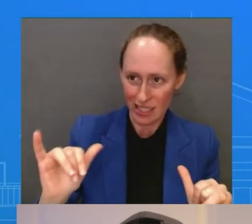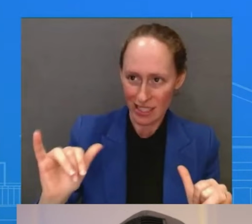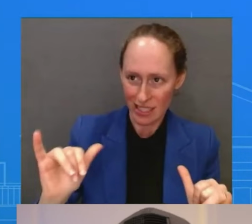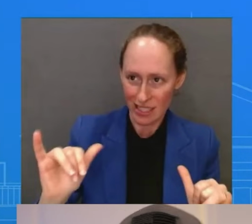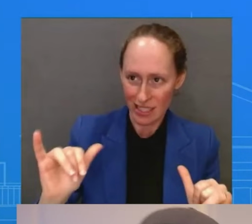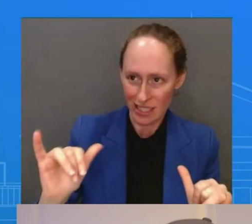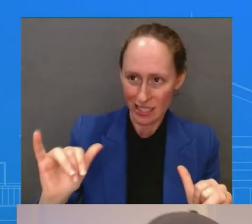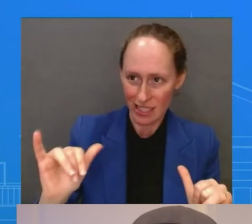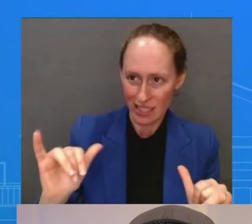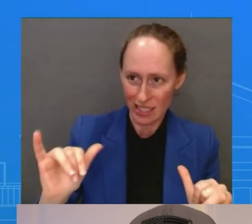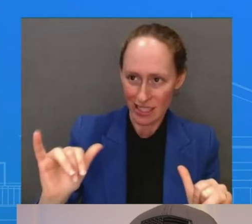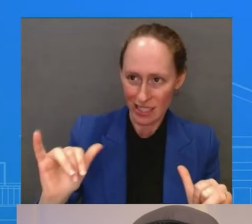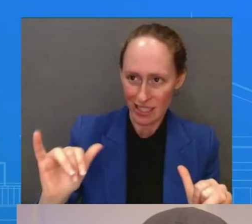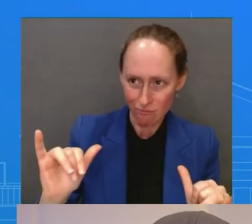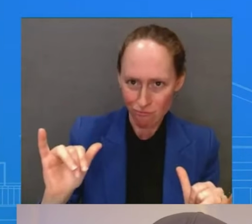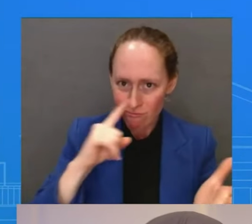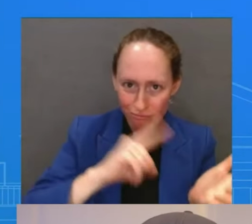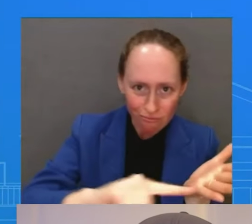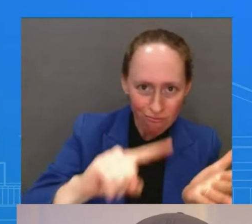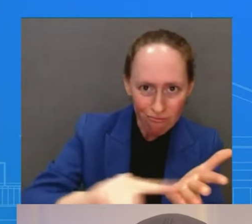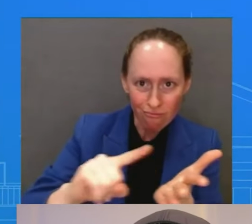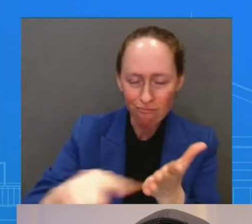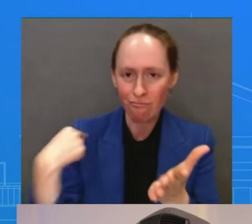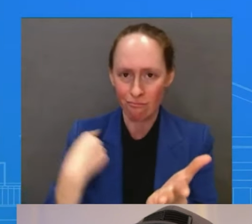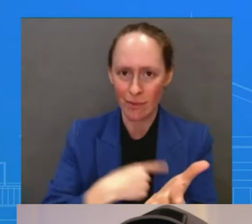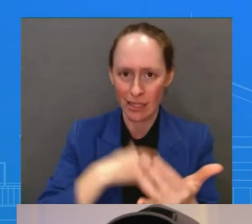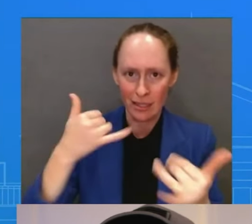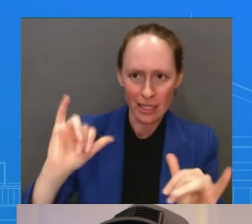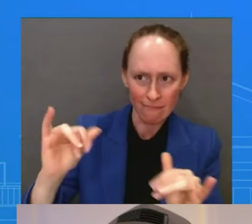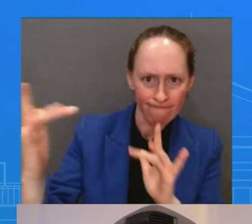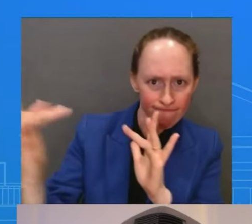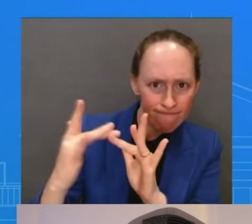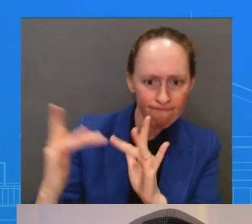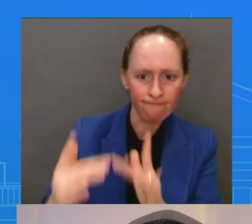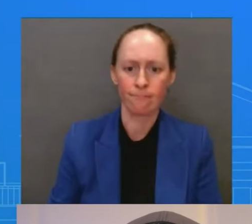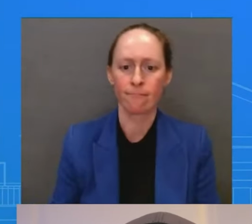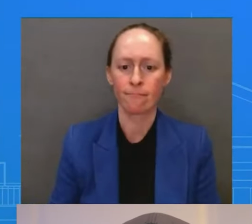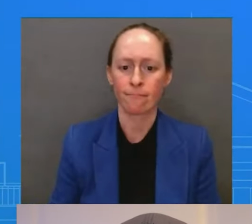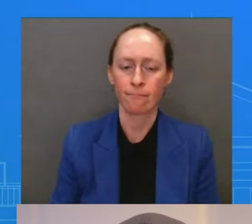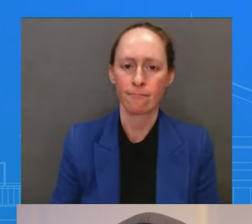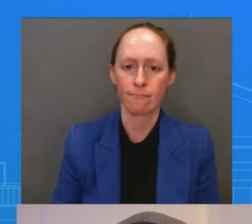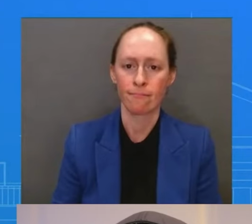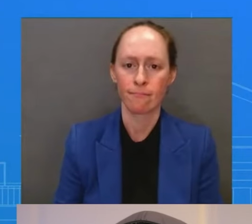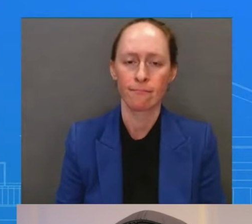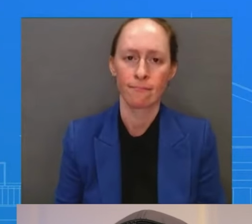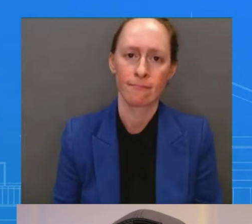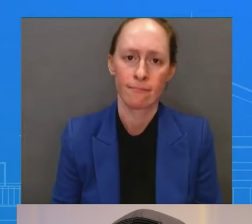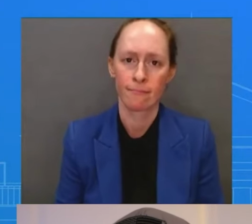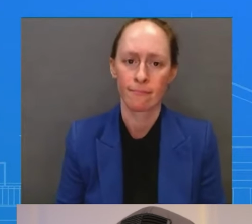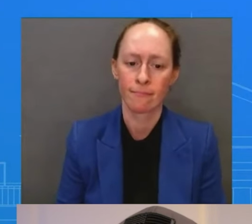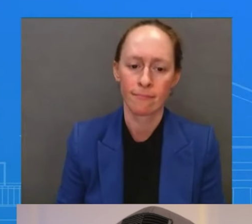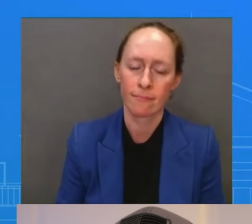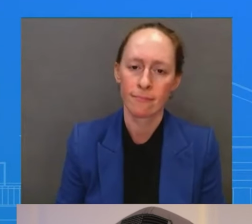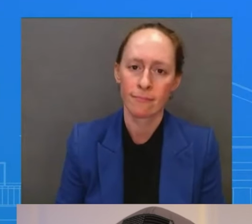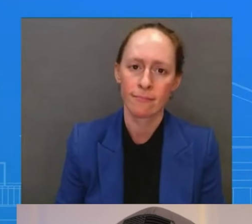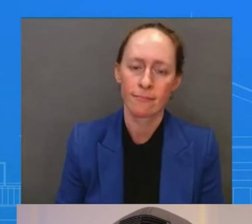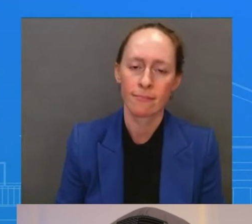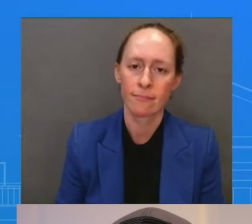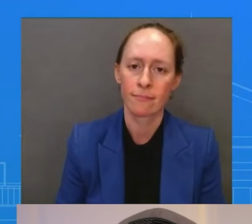all over social media. Without further ado, let's go ahead and roll it. Jewish audience questions. Thank you, John. What is the status of